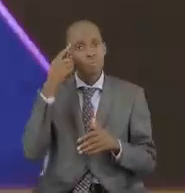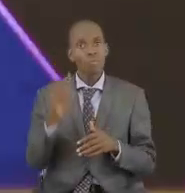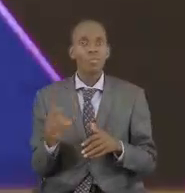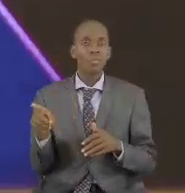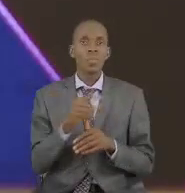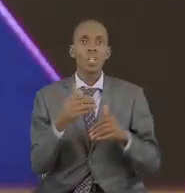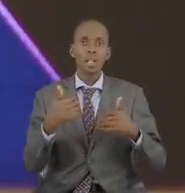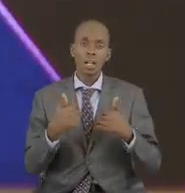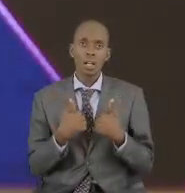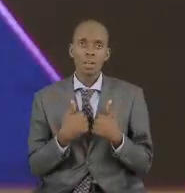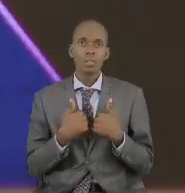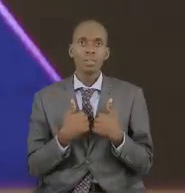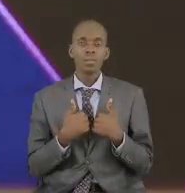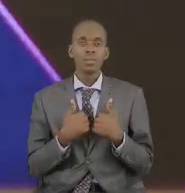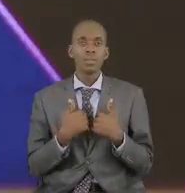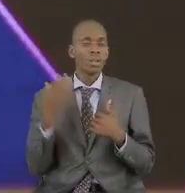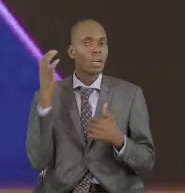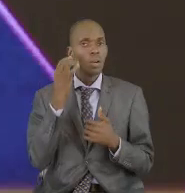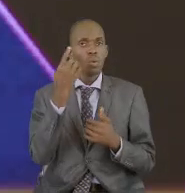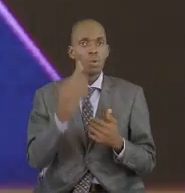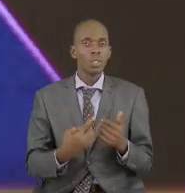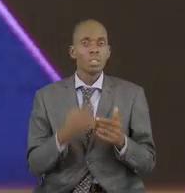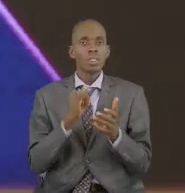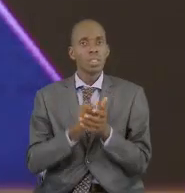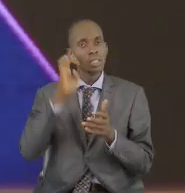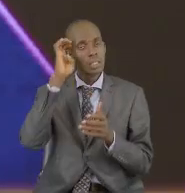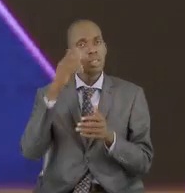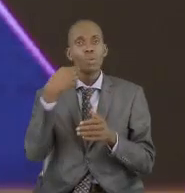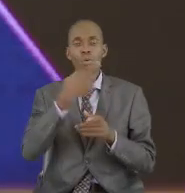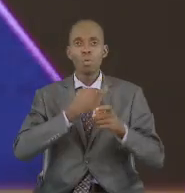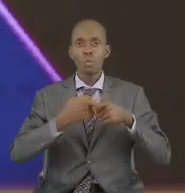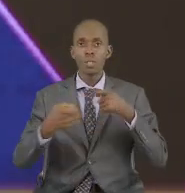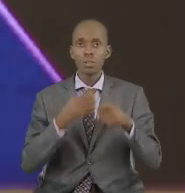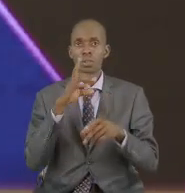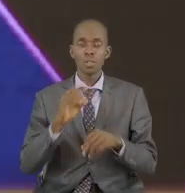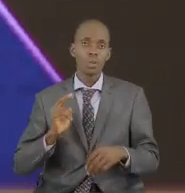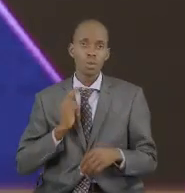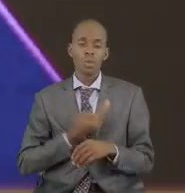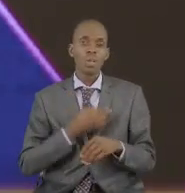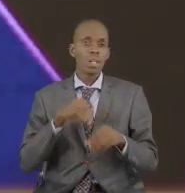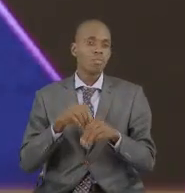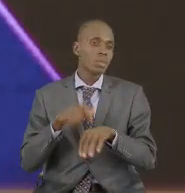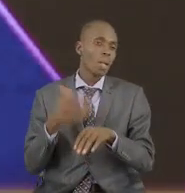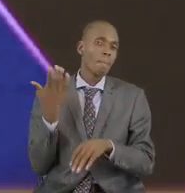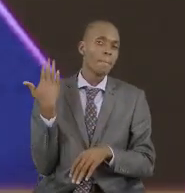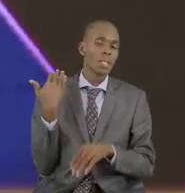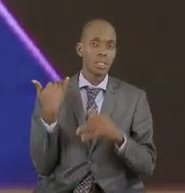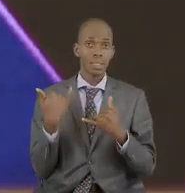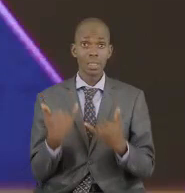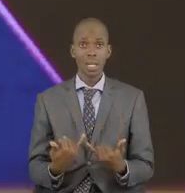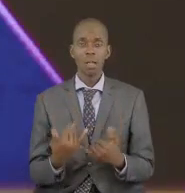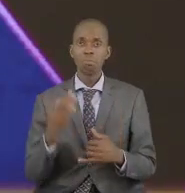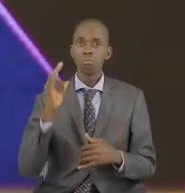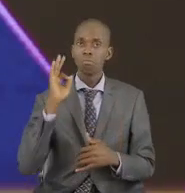only that he which persecuted us in times past now preaches